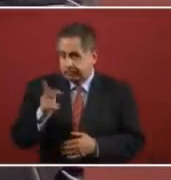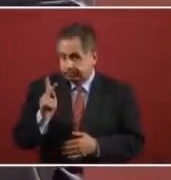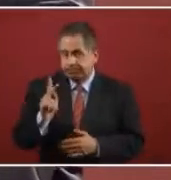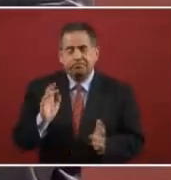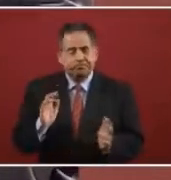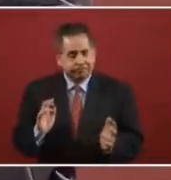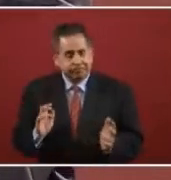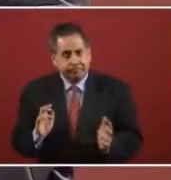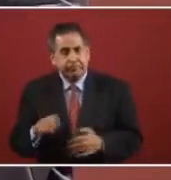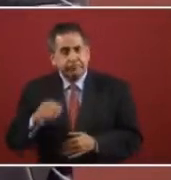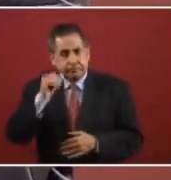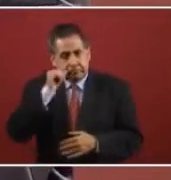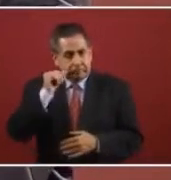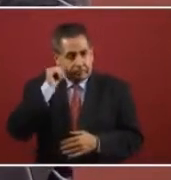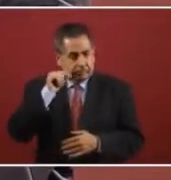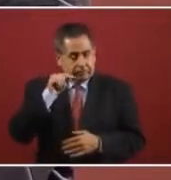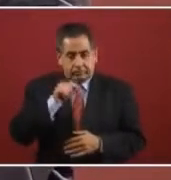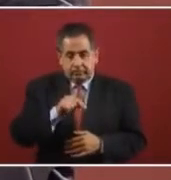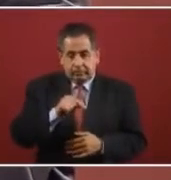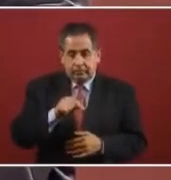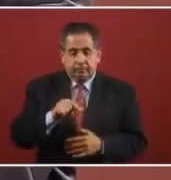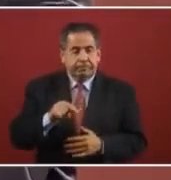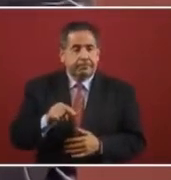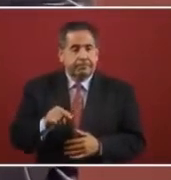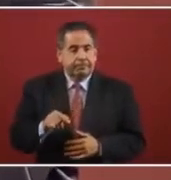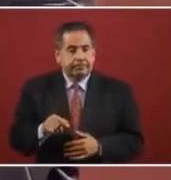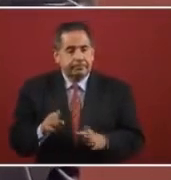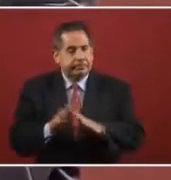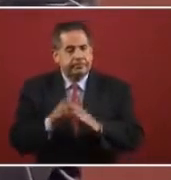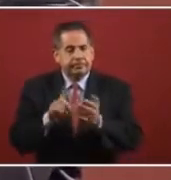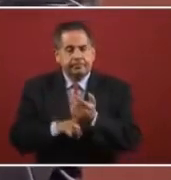But now, yesterday,